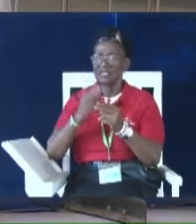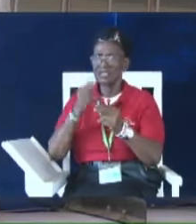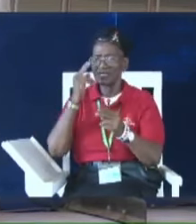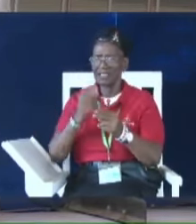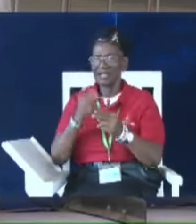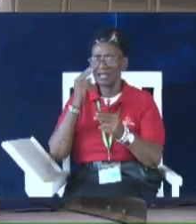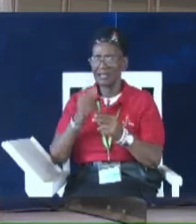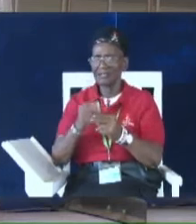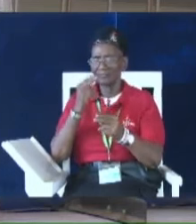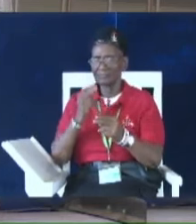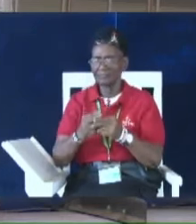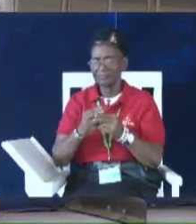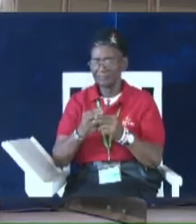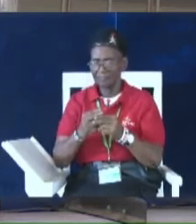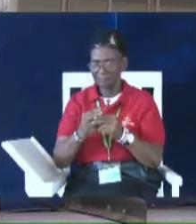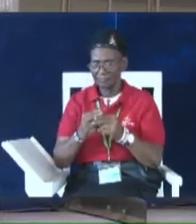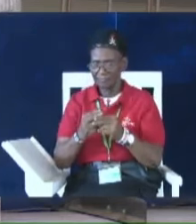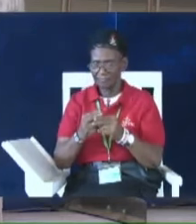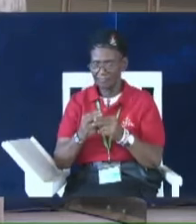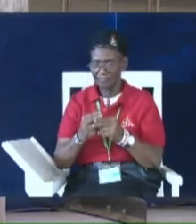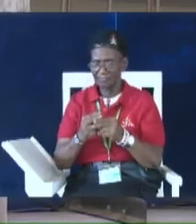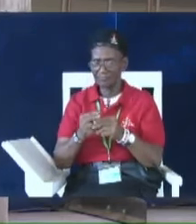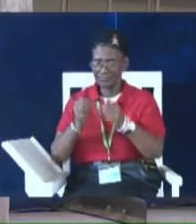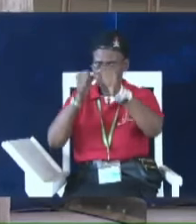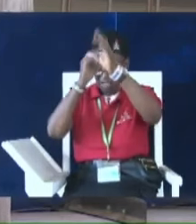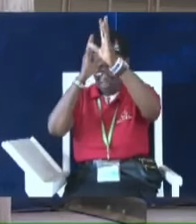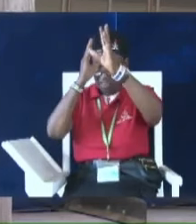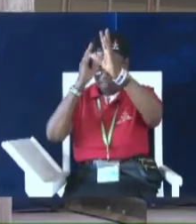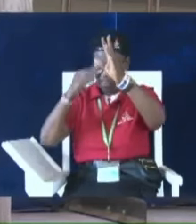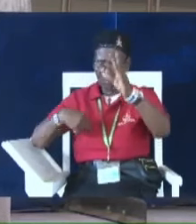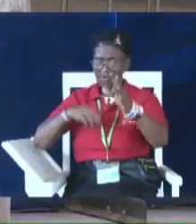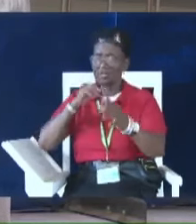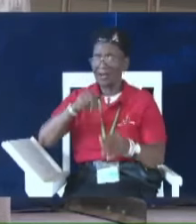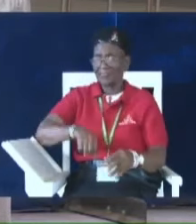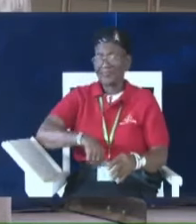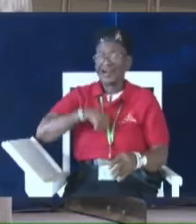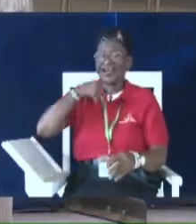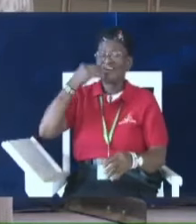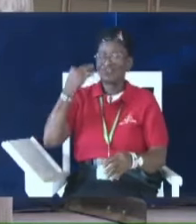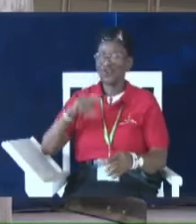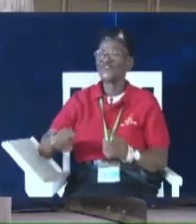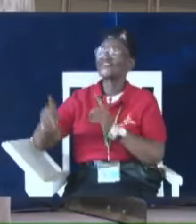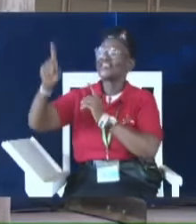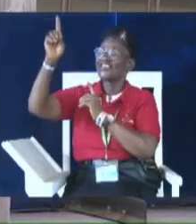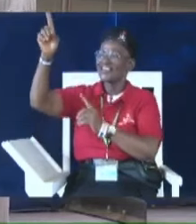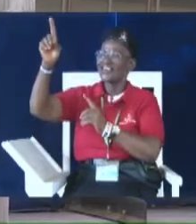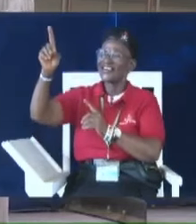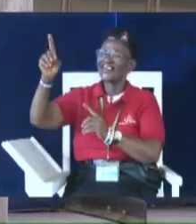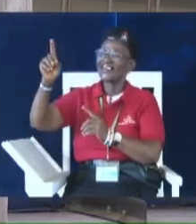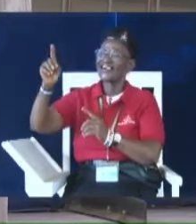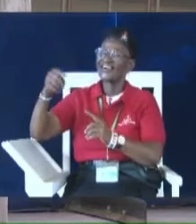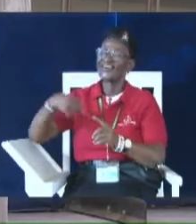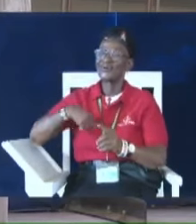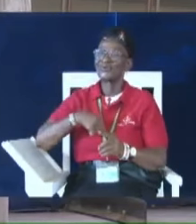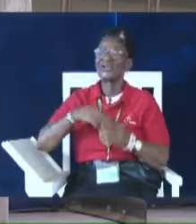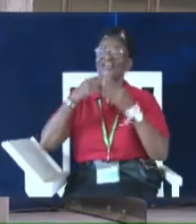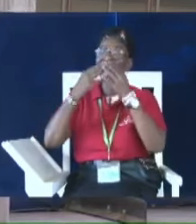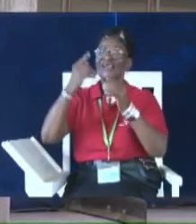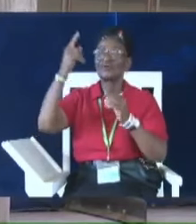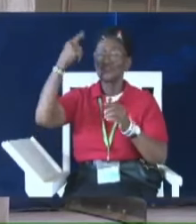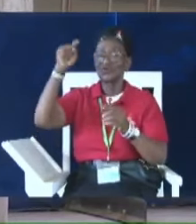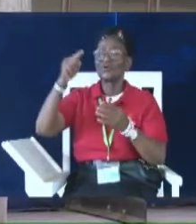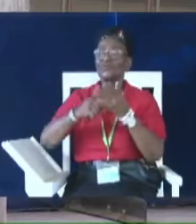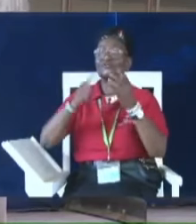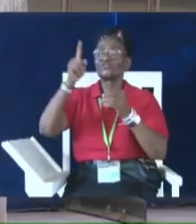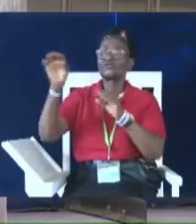Daddy, we are proud of you. We thank you for what you've done in the